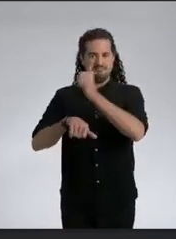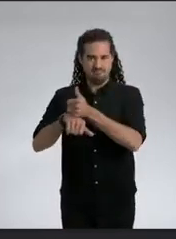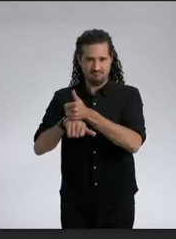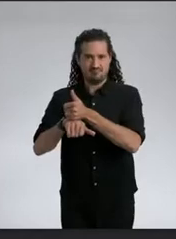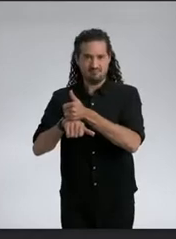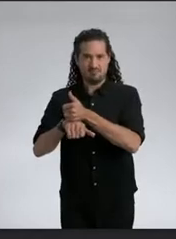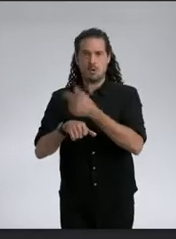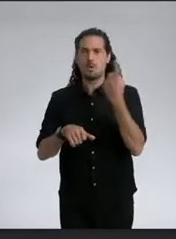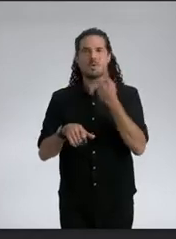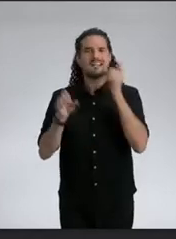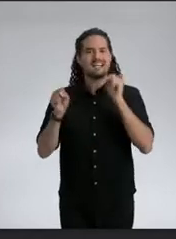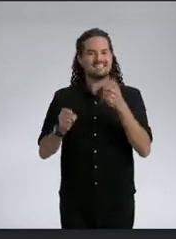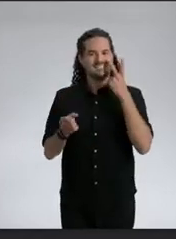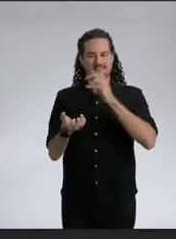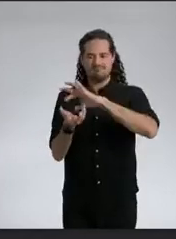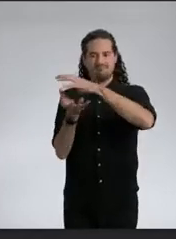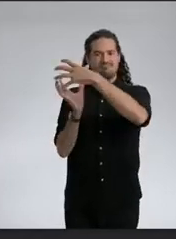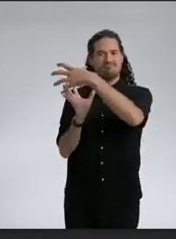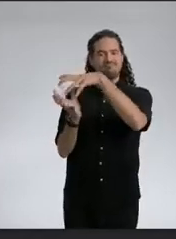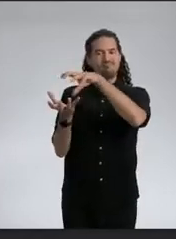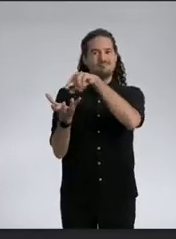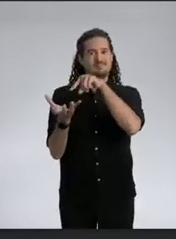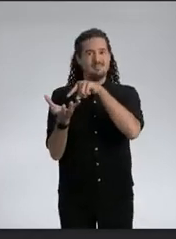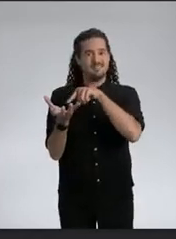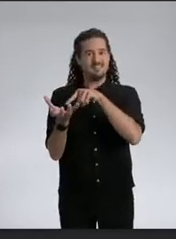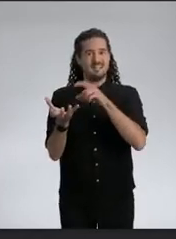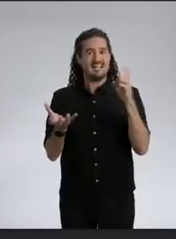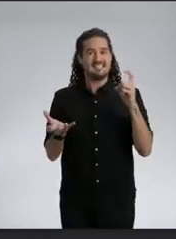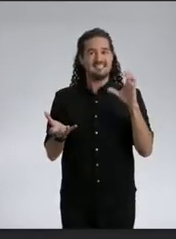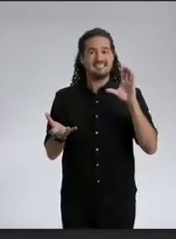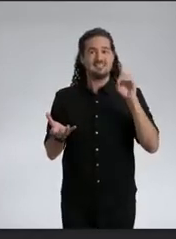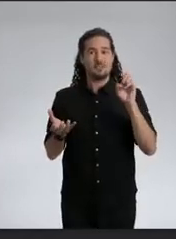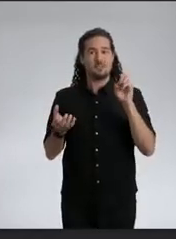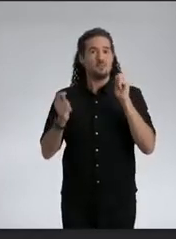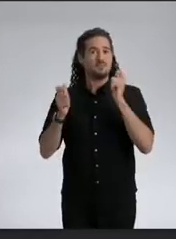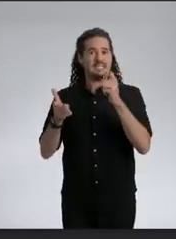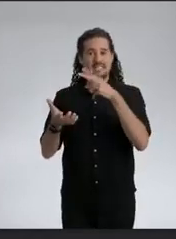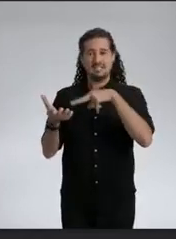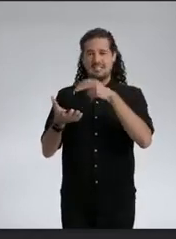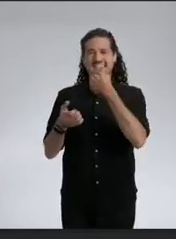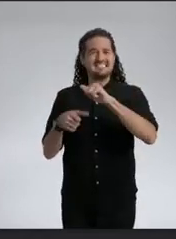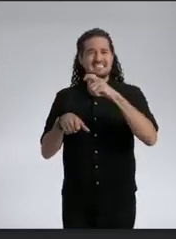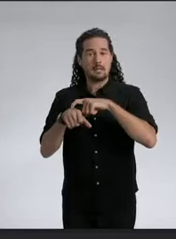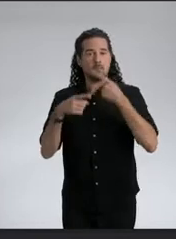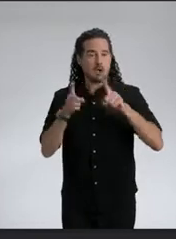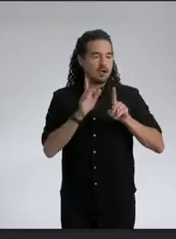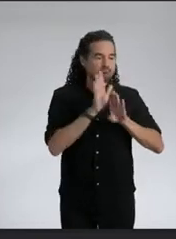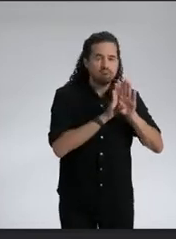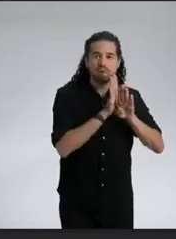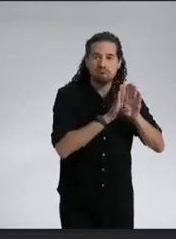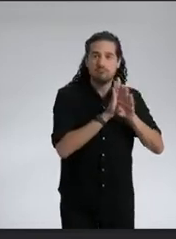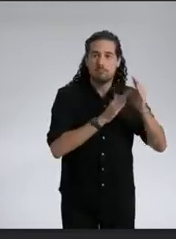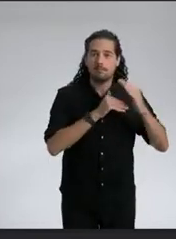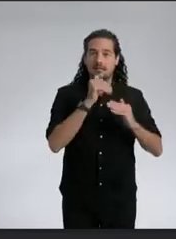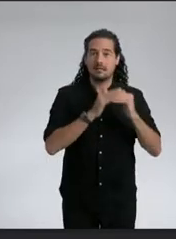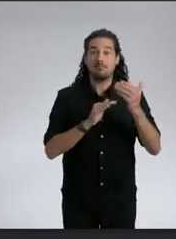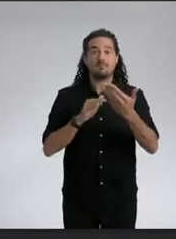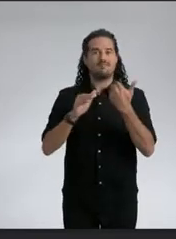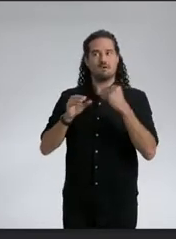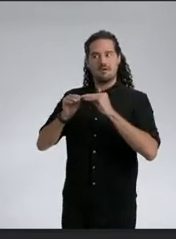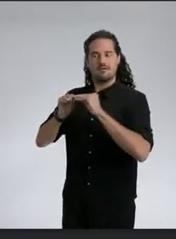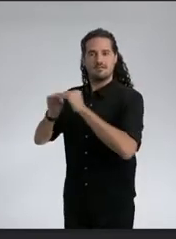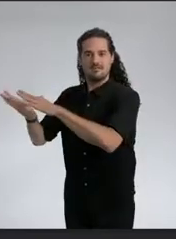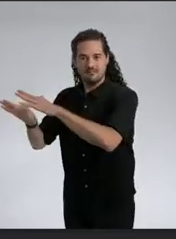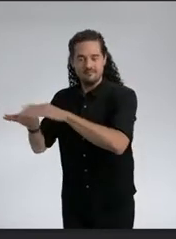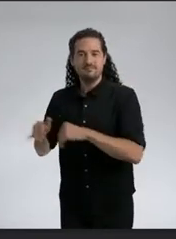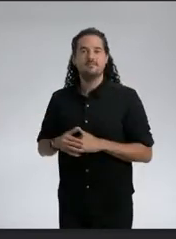3D model directly in Xcode Quick Look at any time while building my project before deploying my app clip. We've used